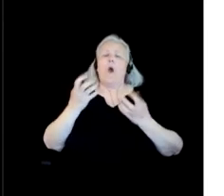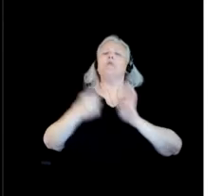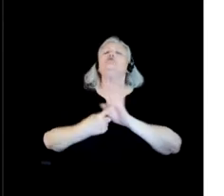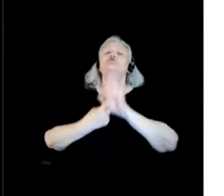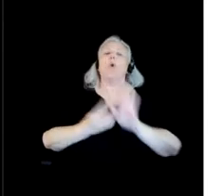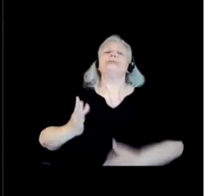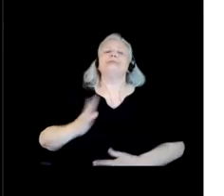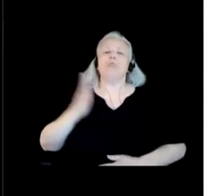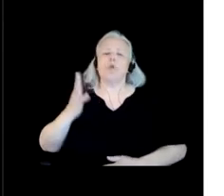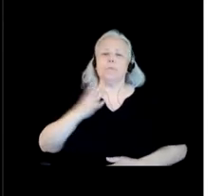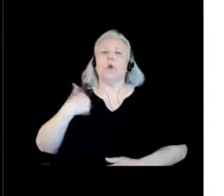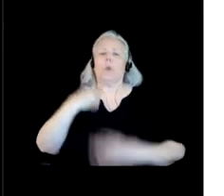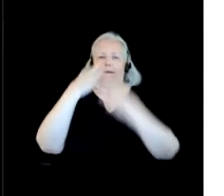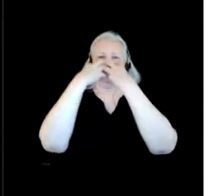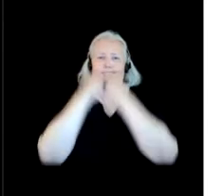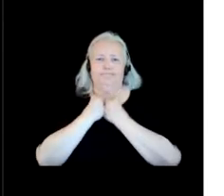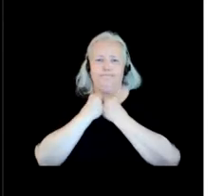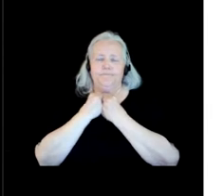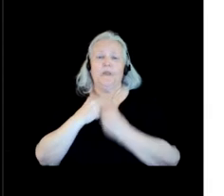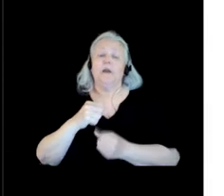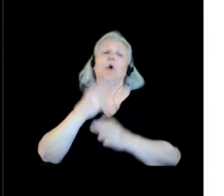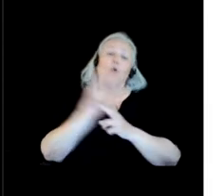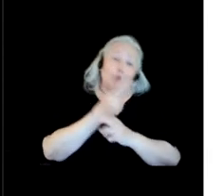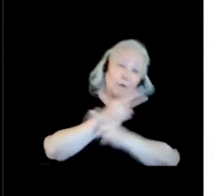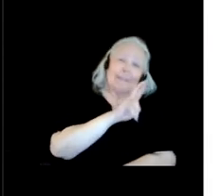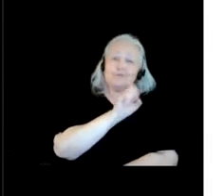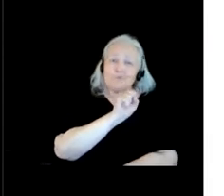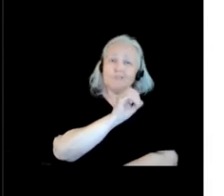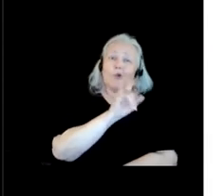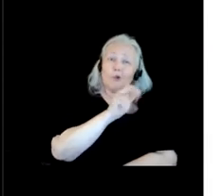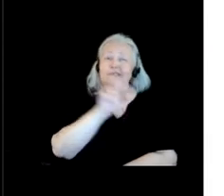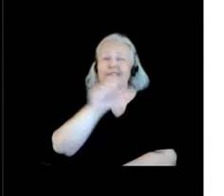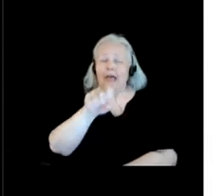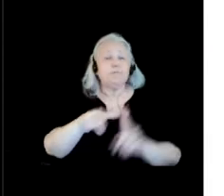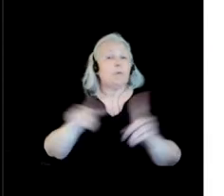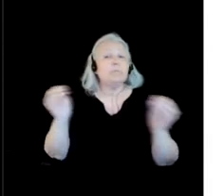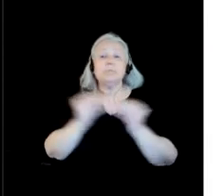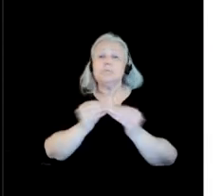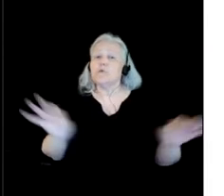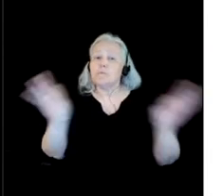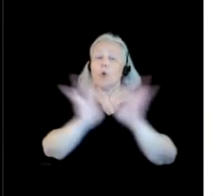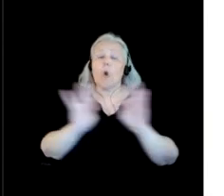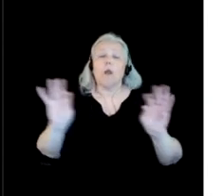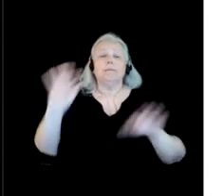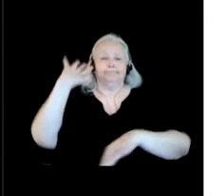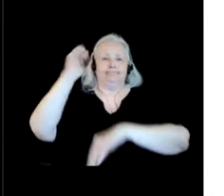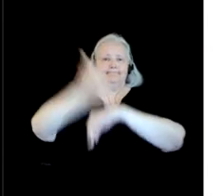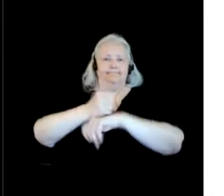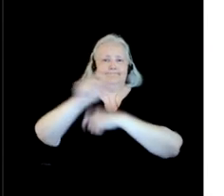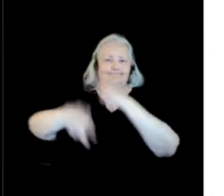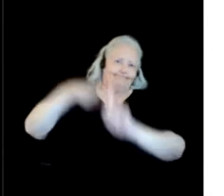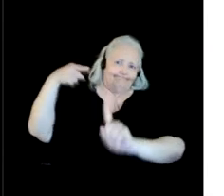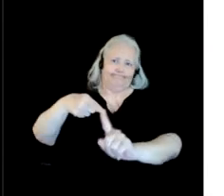work, not just through resolutions, but through the act of creating an explicit venue for peer review.